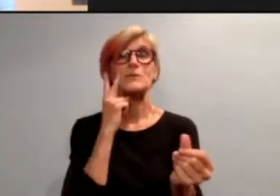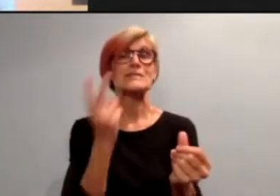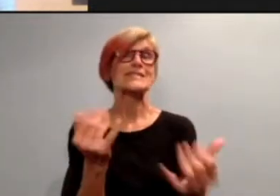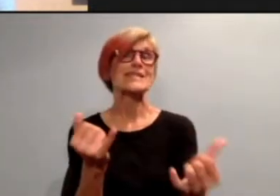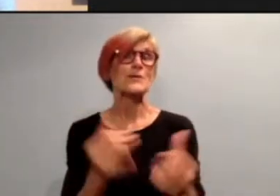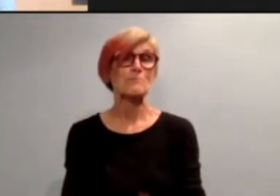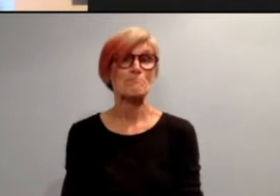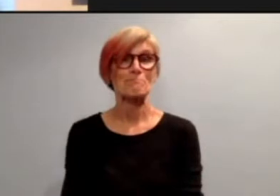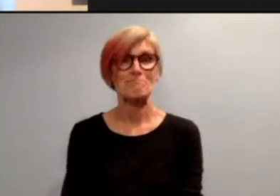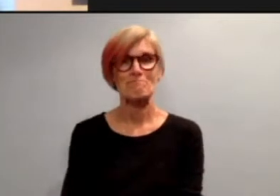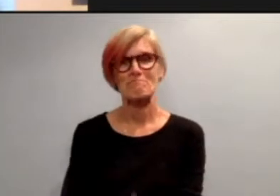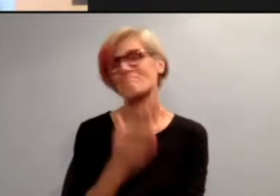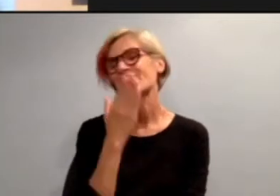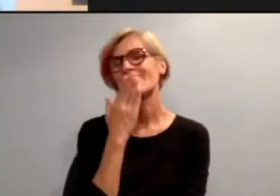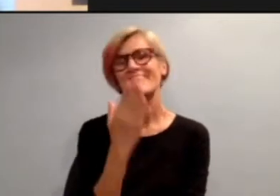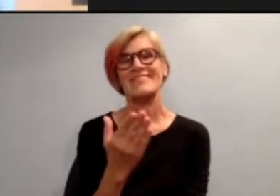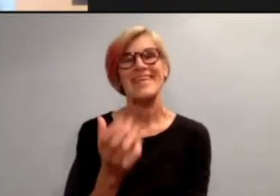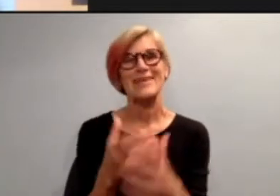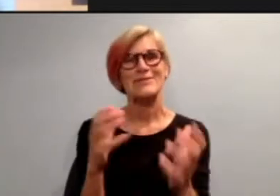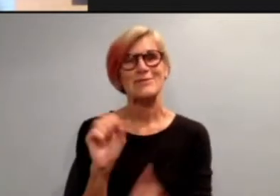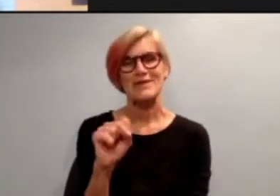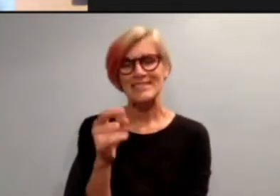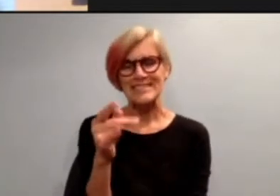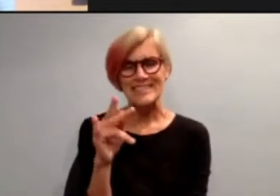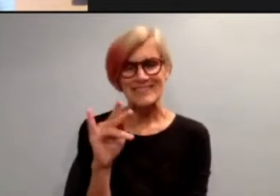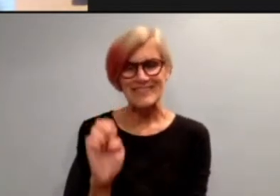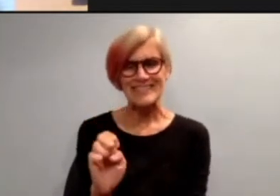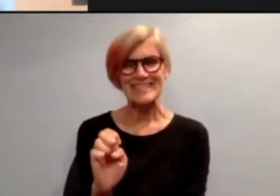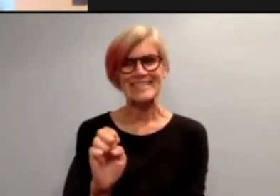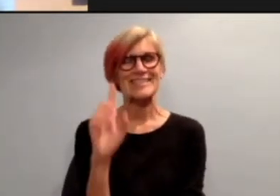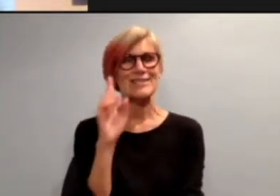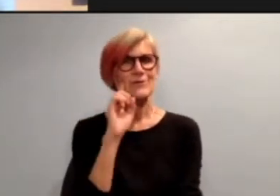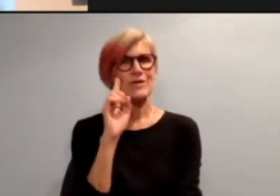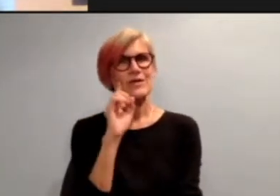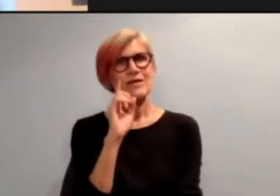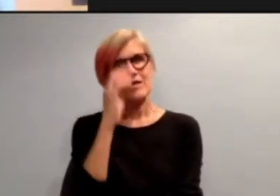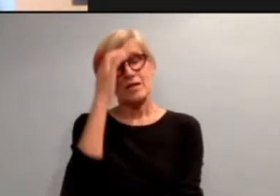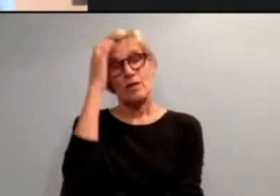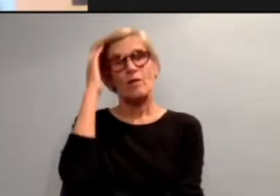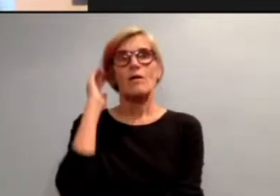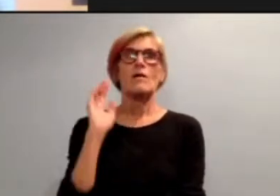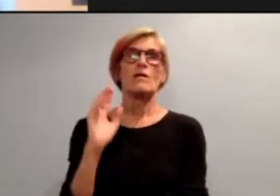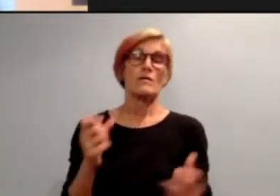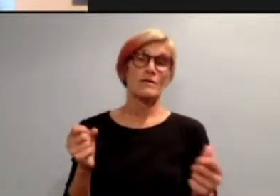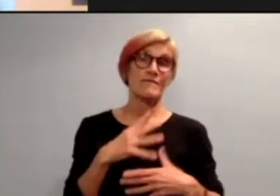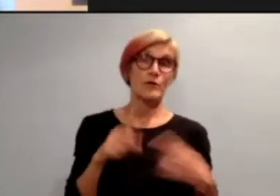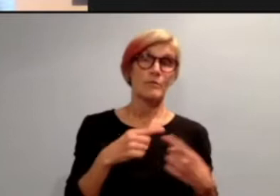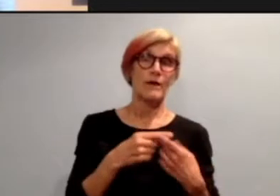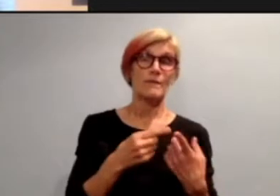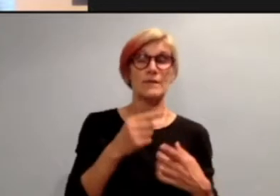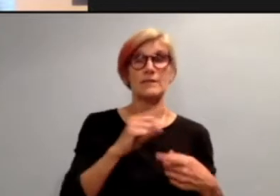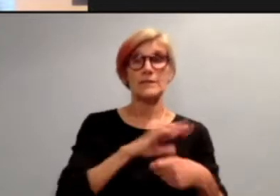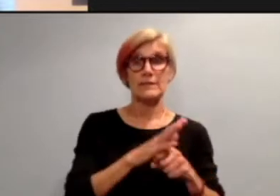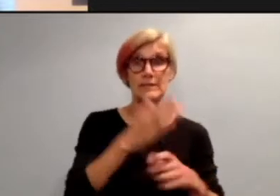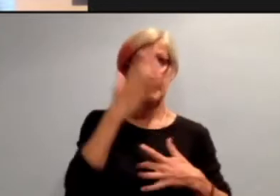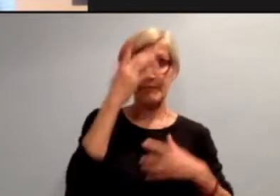Thank you so much, Stephanie. You know, we're hearing fear from already the pandemic, and now fear from being attacked. That's just